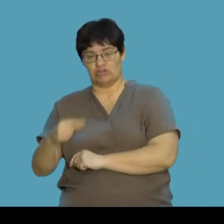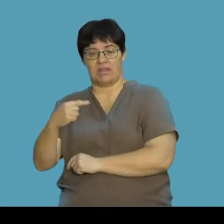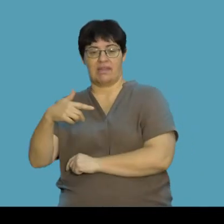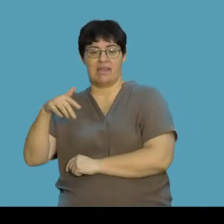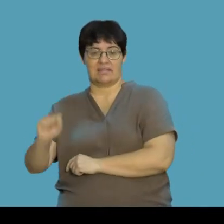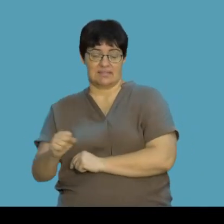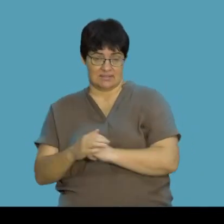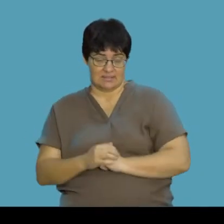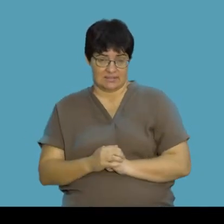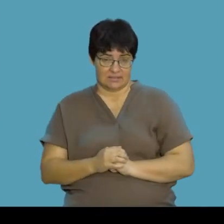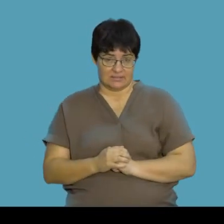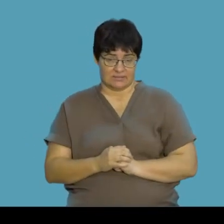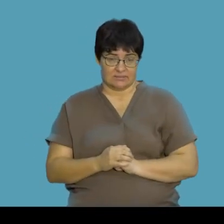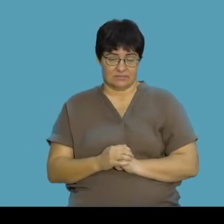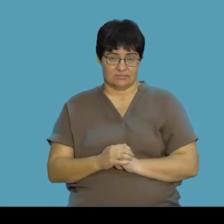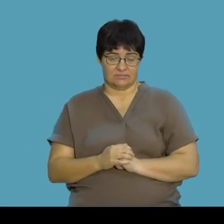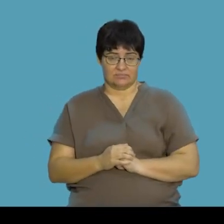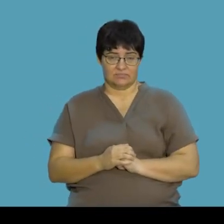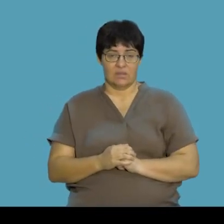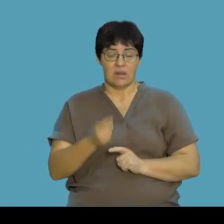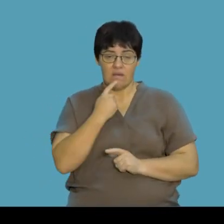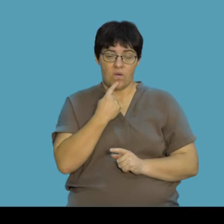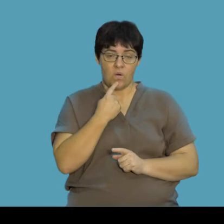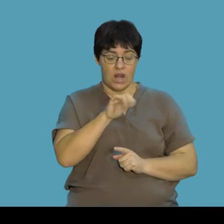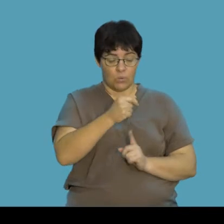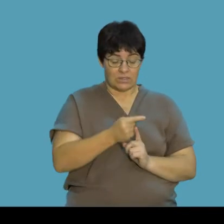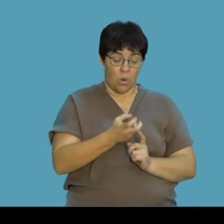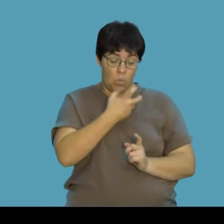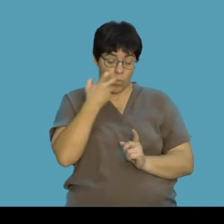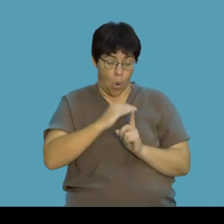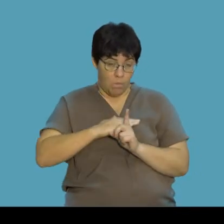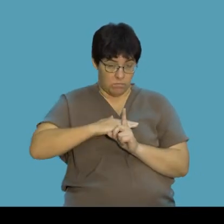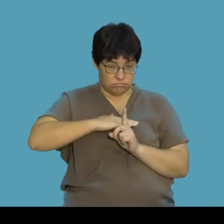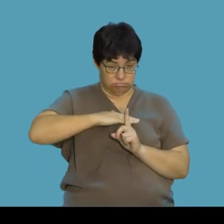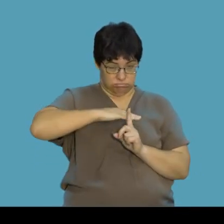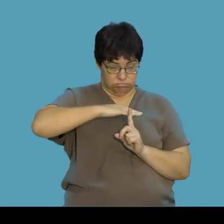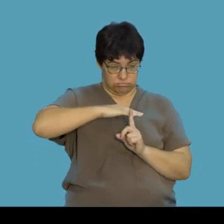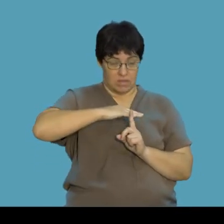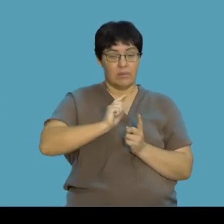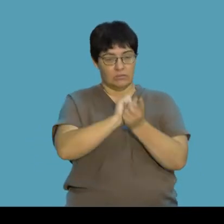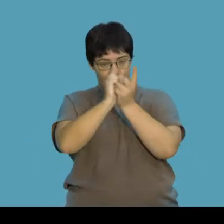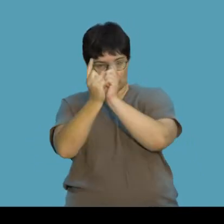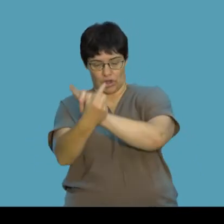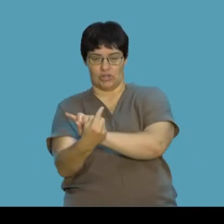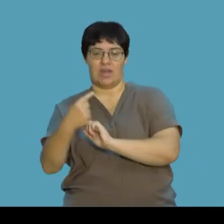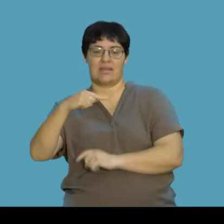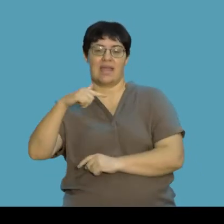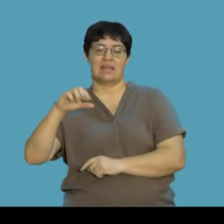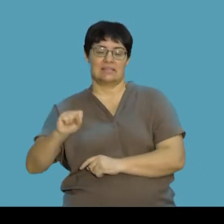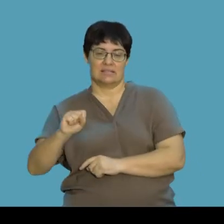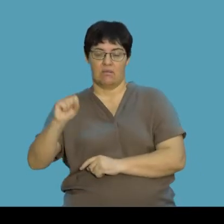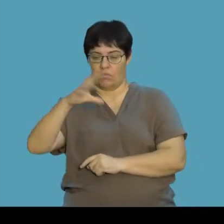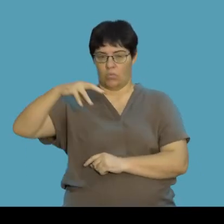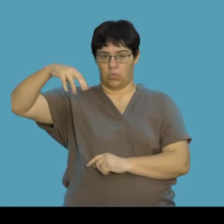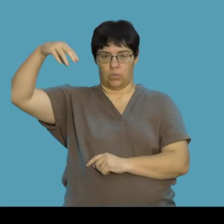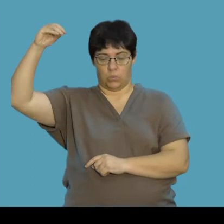Now, if we heat a liquid, what happens? It turns into a gas, or it